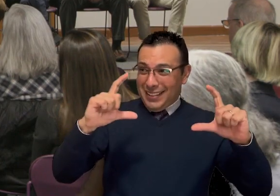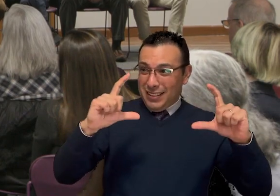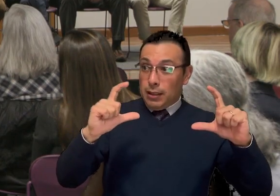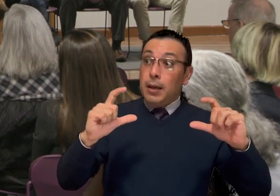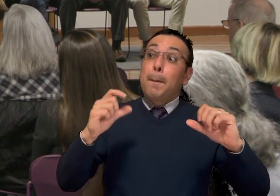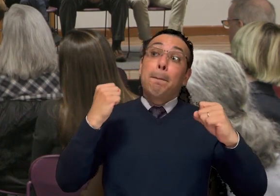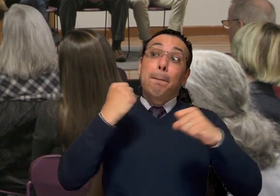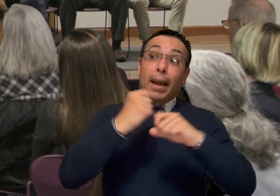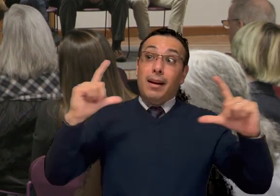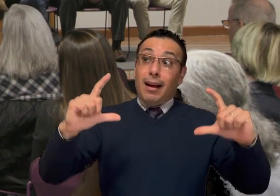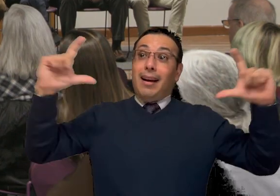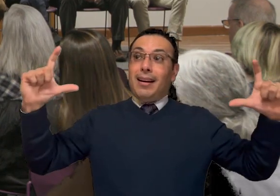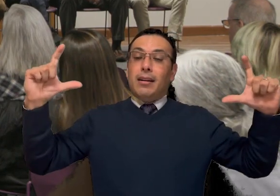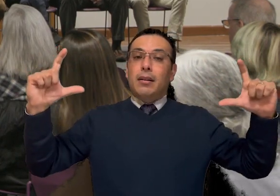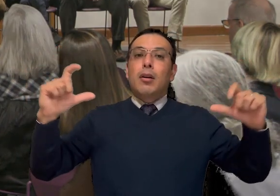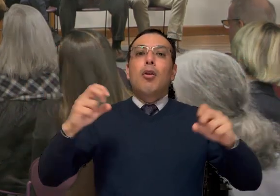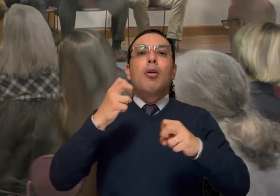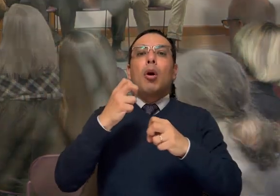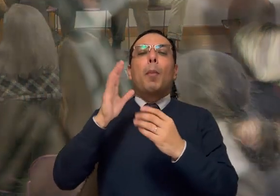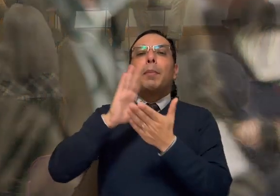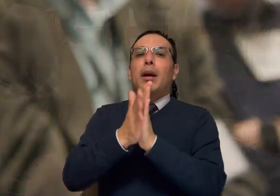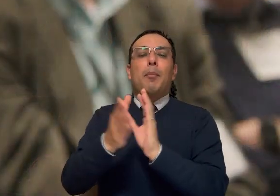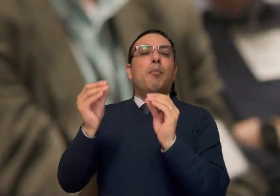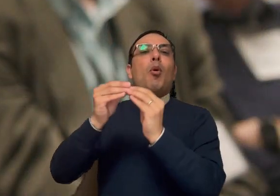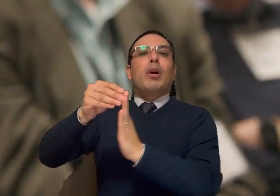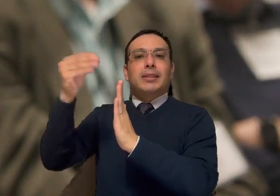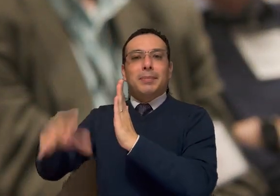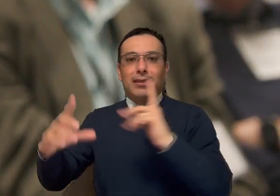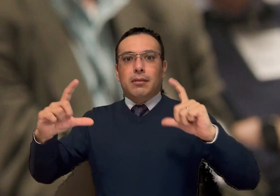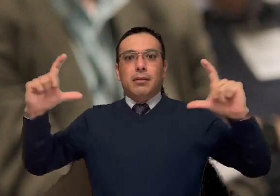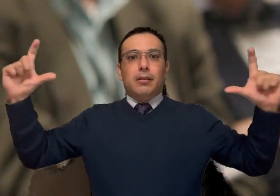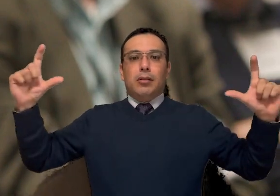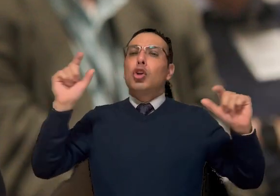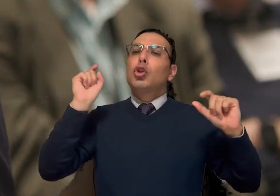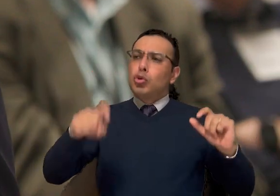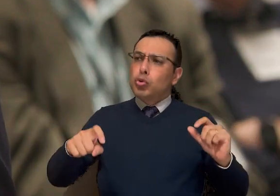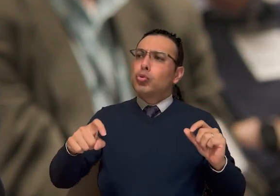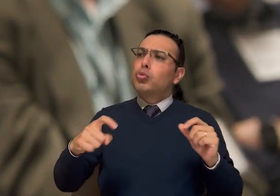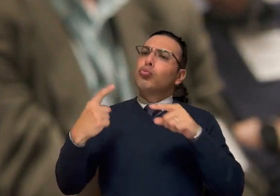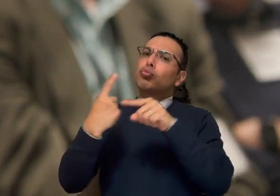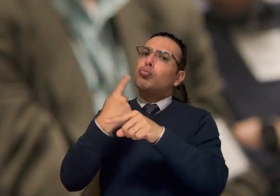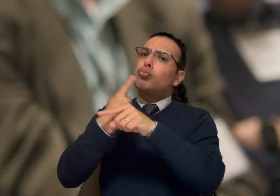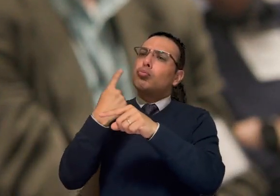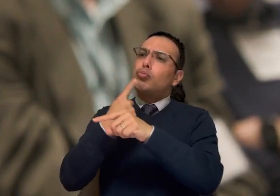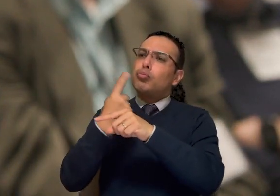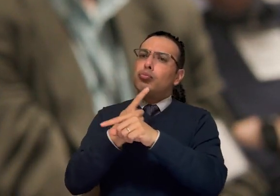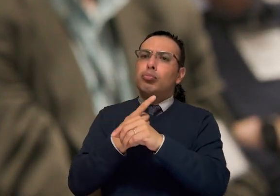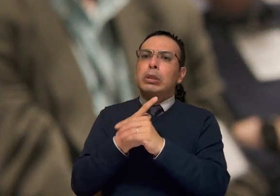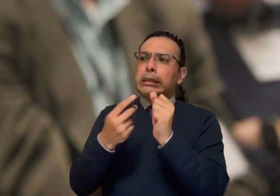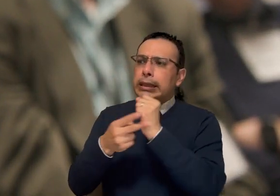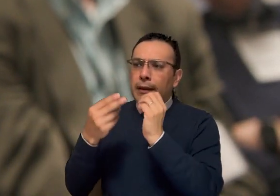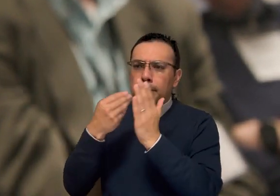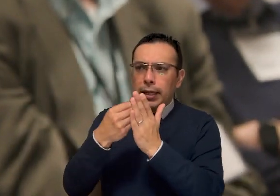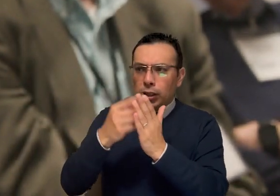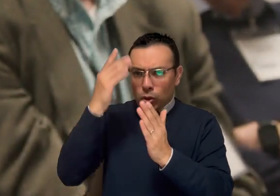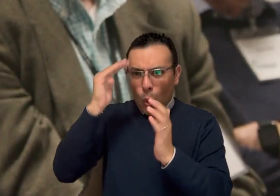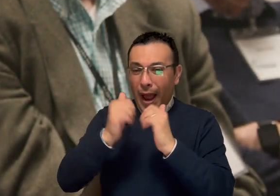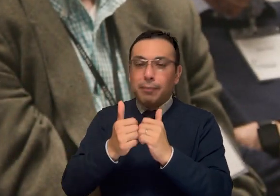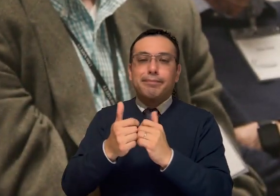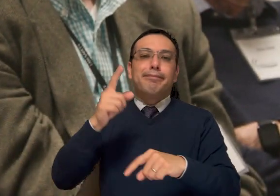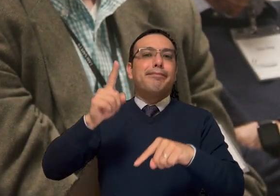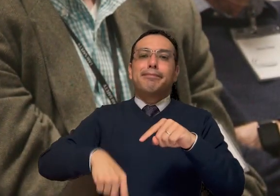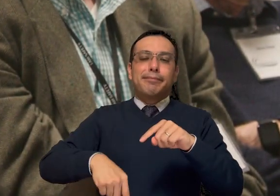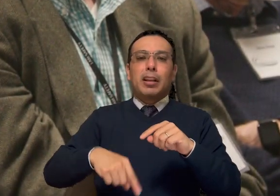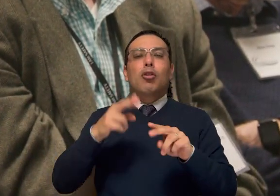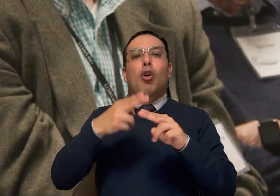top of supply chain crunch and on top of the regulatory challenges that make it hard to deliver them on time. I hope